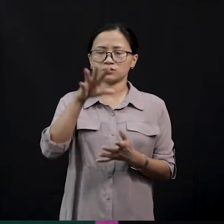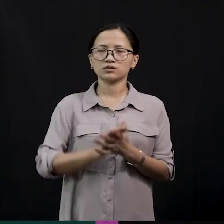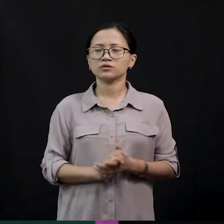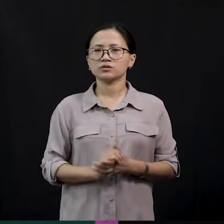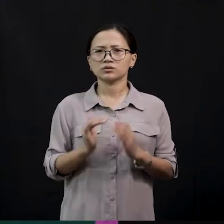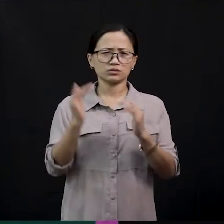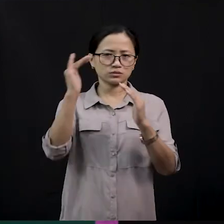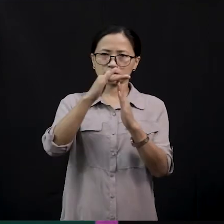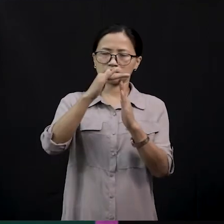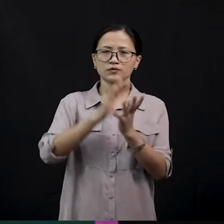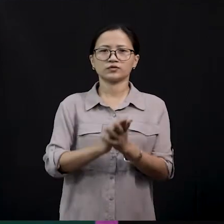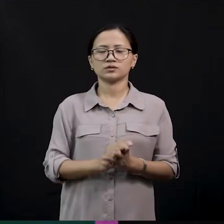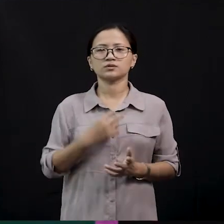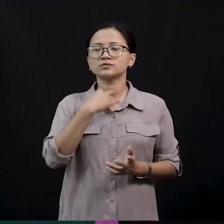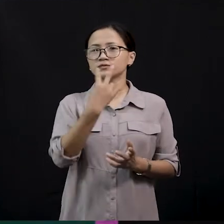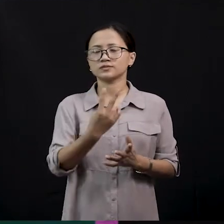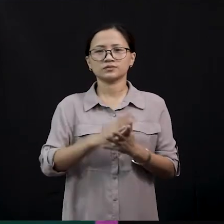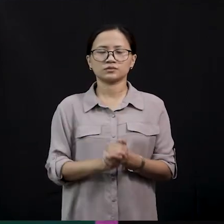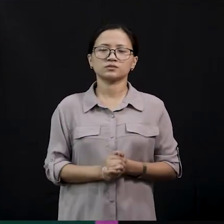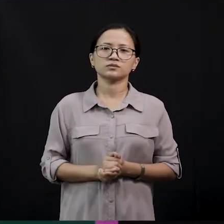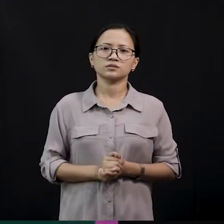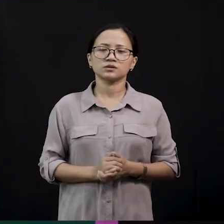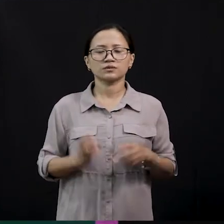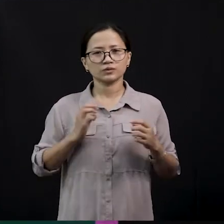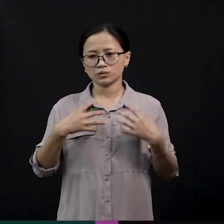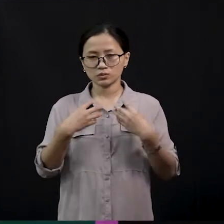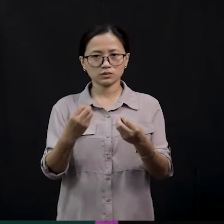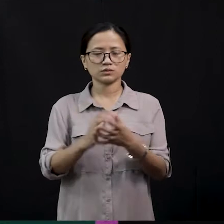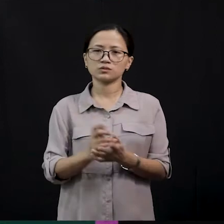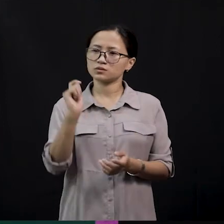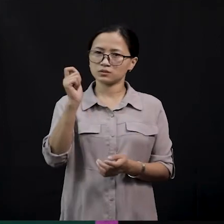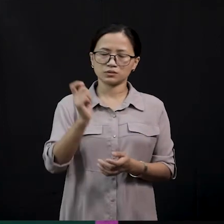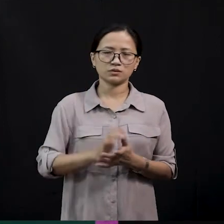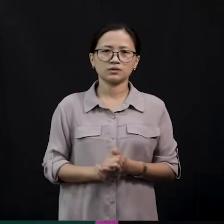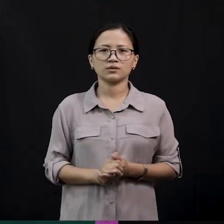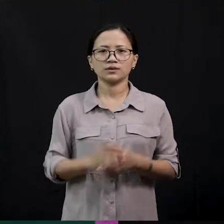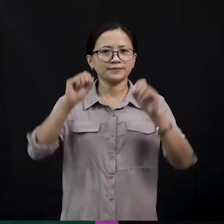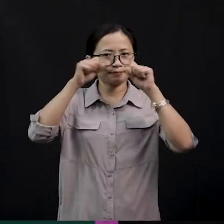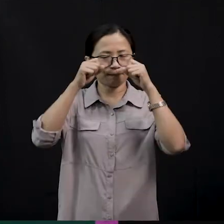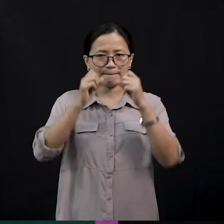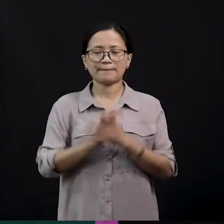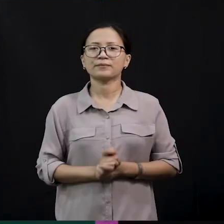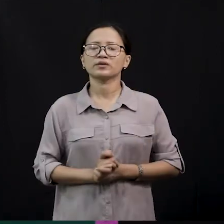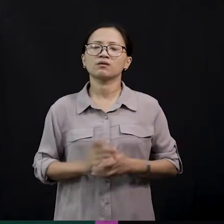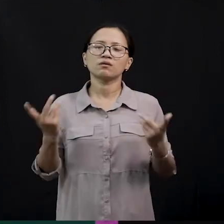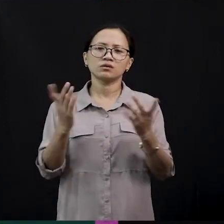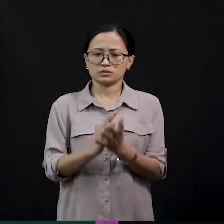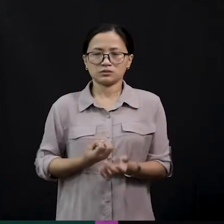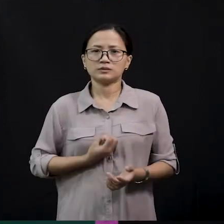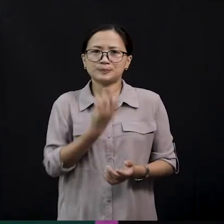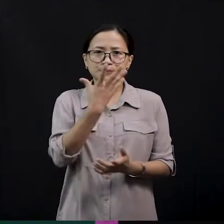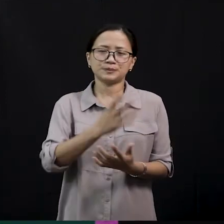his voice, perhaps, for someone to come and hire him. He's willing to work. And he cried out, while in the